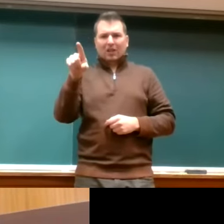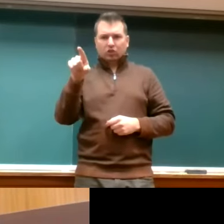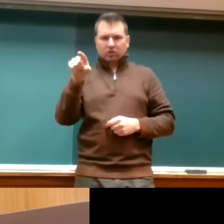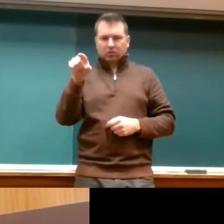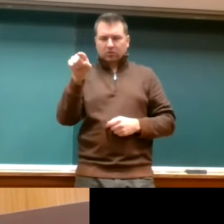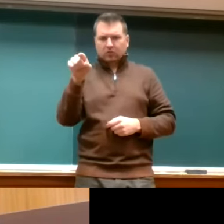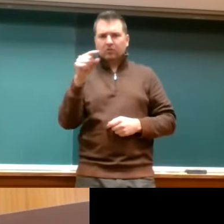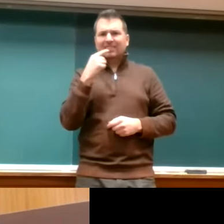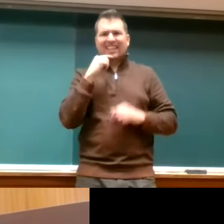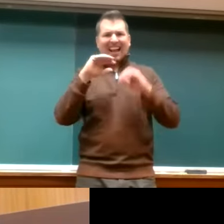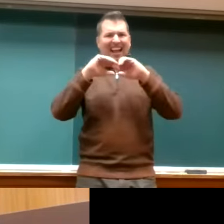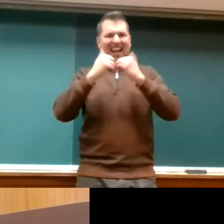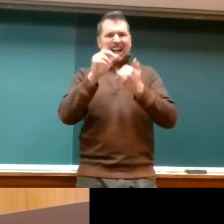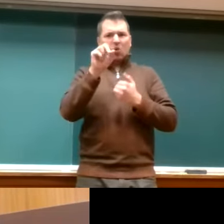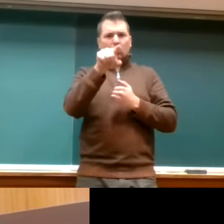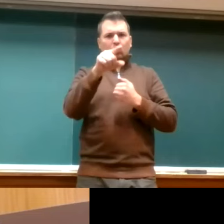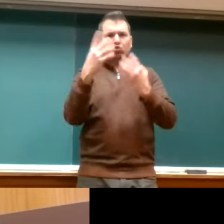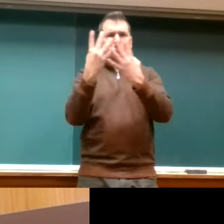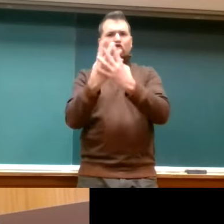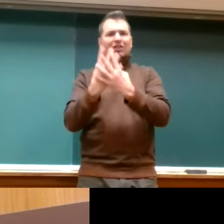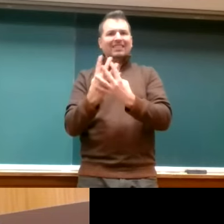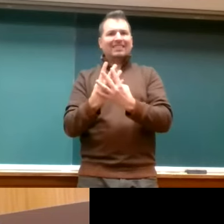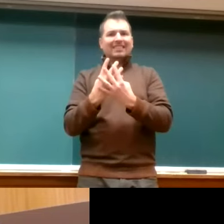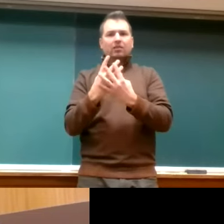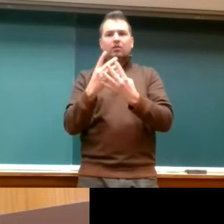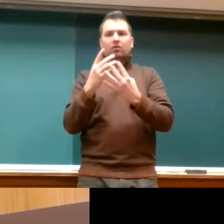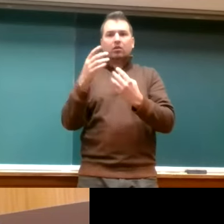out? The people you mentioned, for example, with